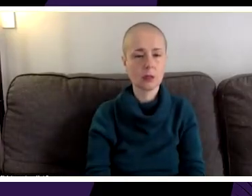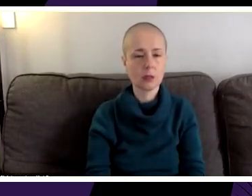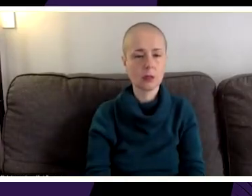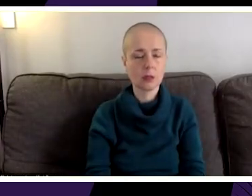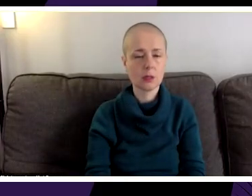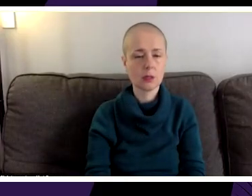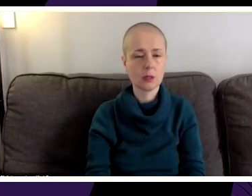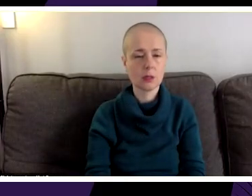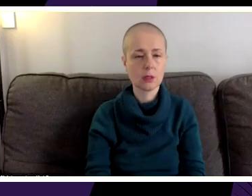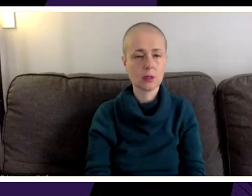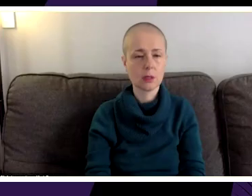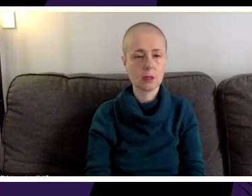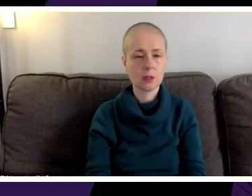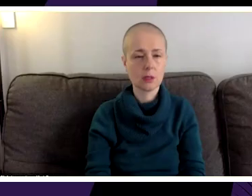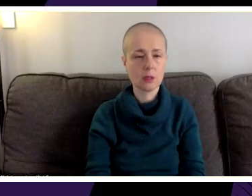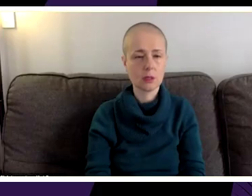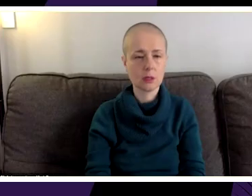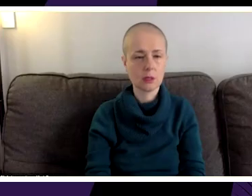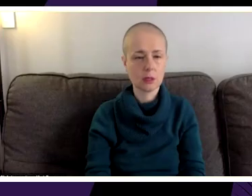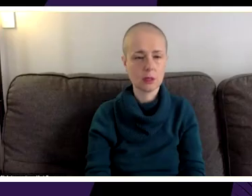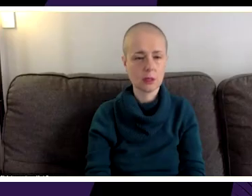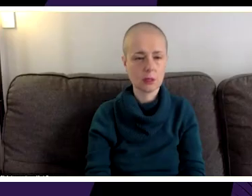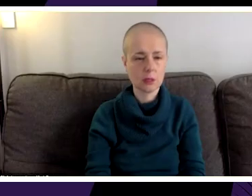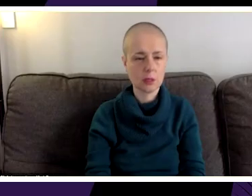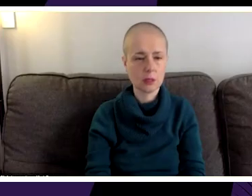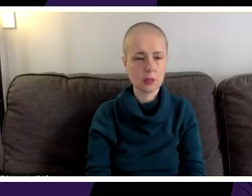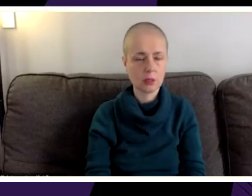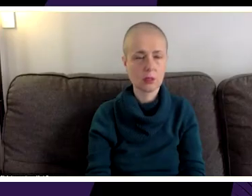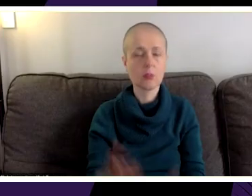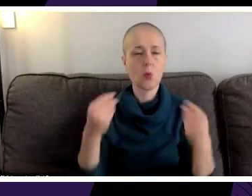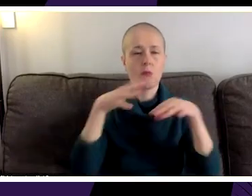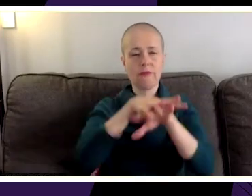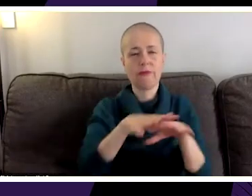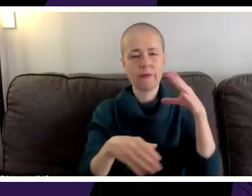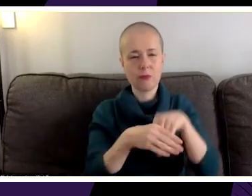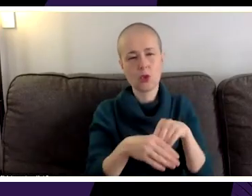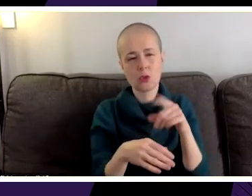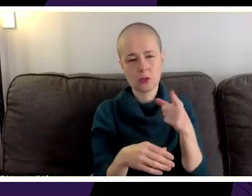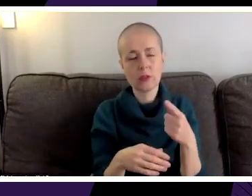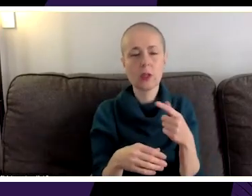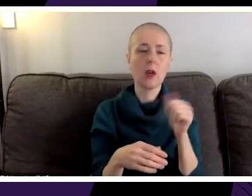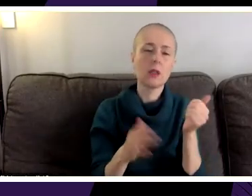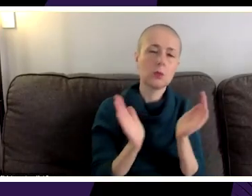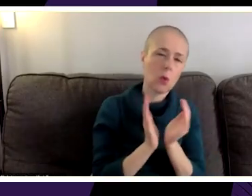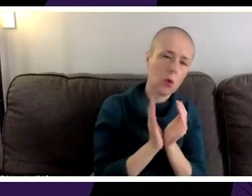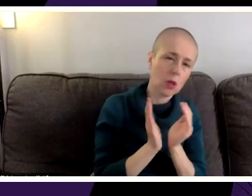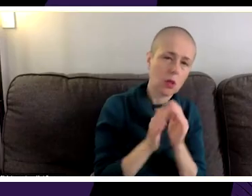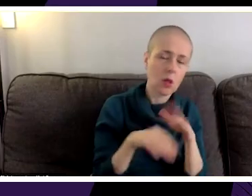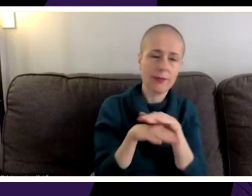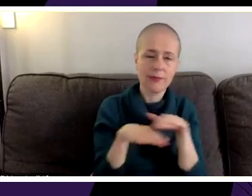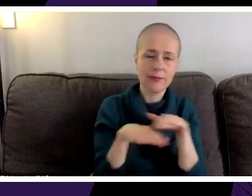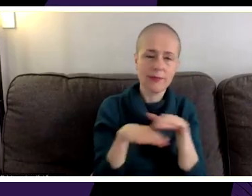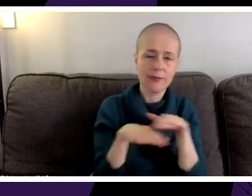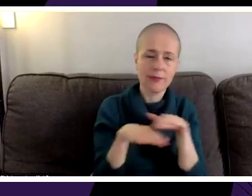dancers are making on the screen. This one was, like, clearly more immersive. The other one was more intimate and small on the floor. So lots of